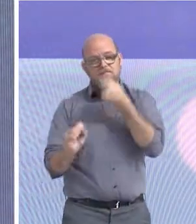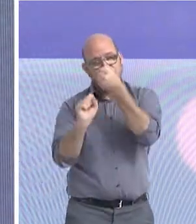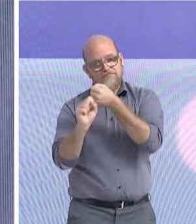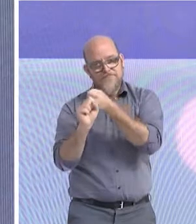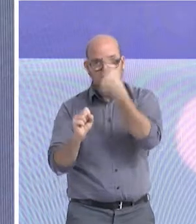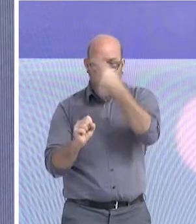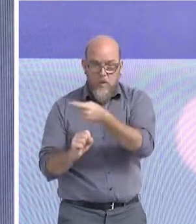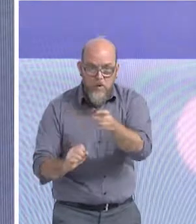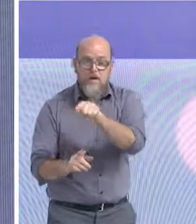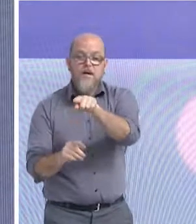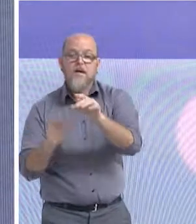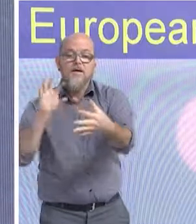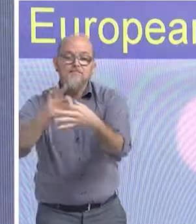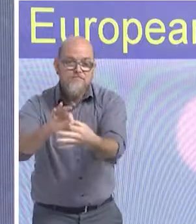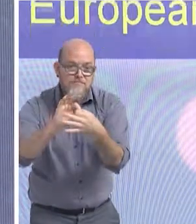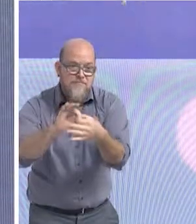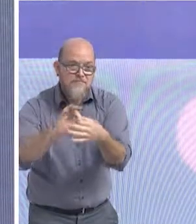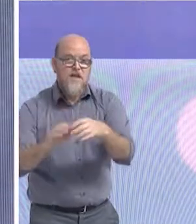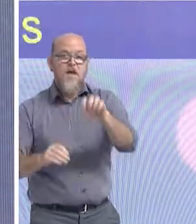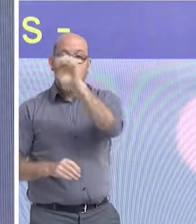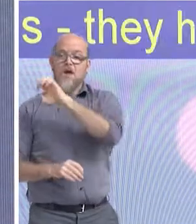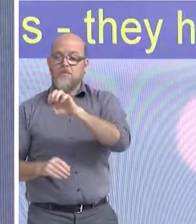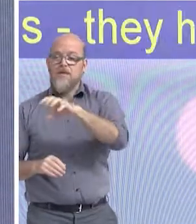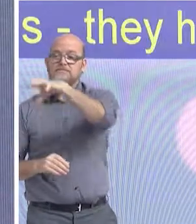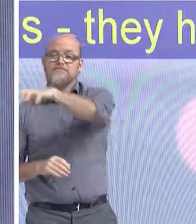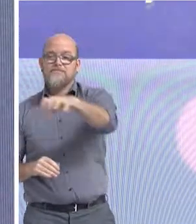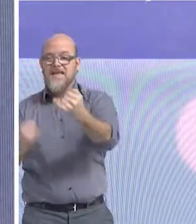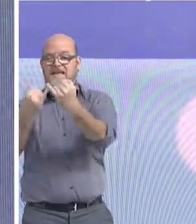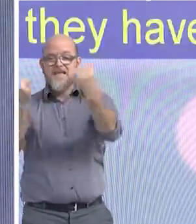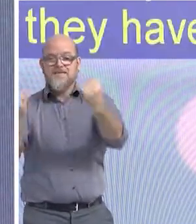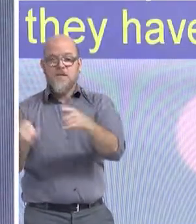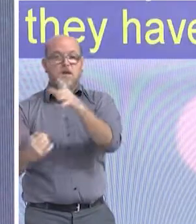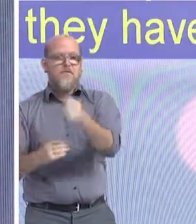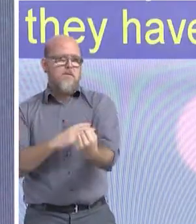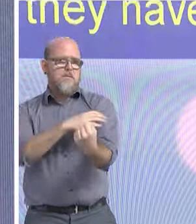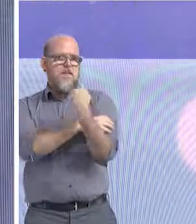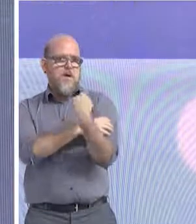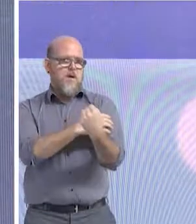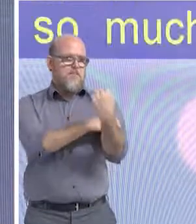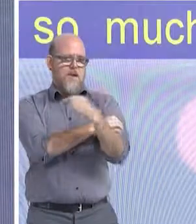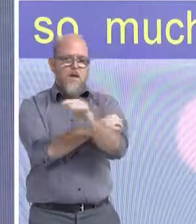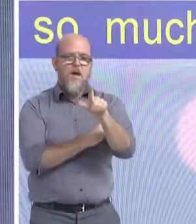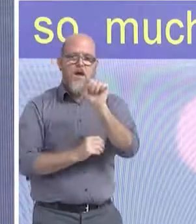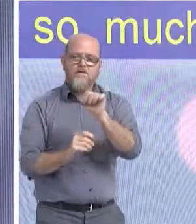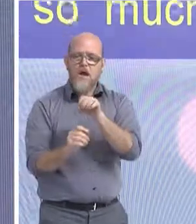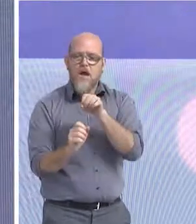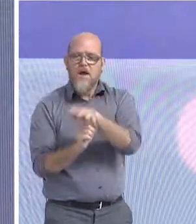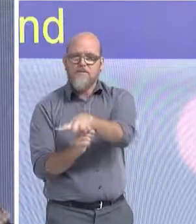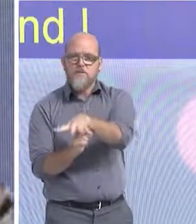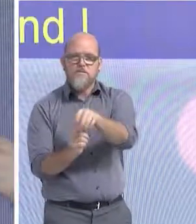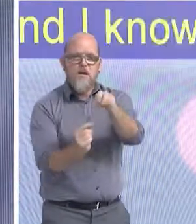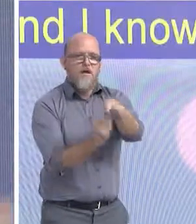much is, they have a lot of power, they have a lot of influence, so much is expected of them. And I know sometimes they resent the fact